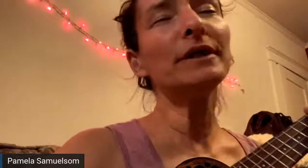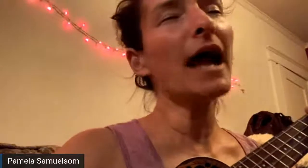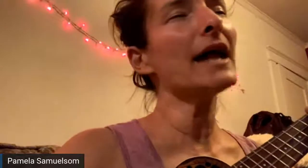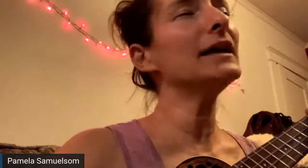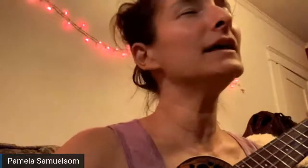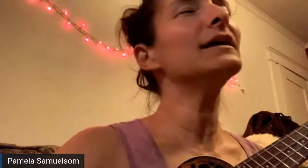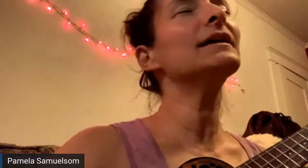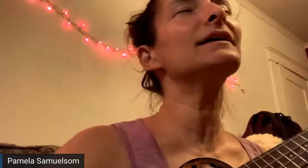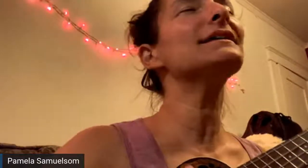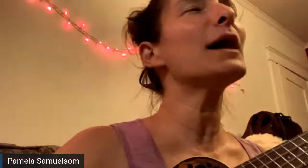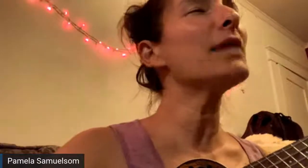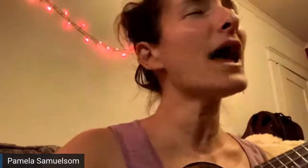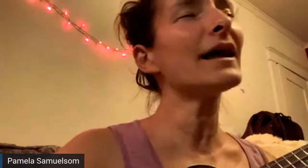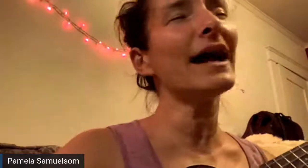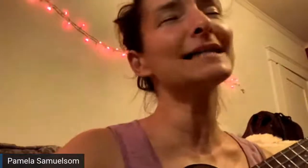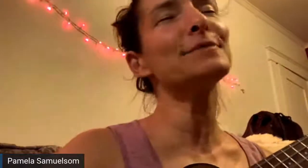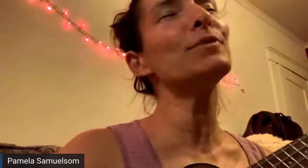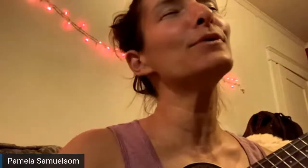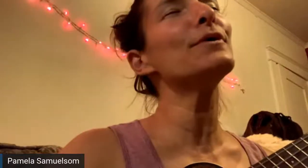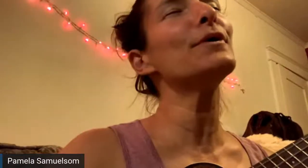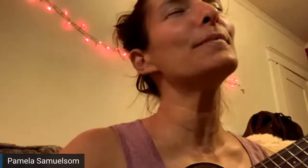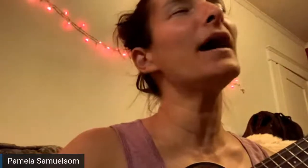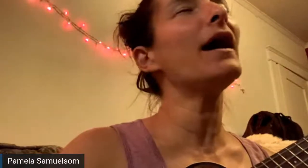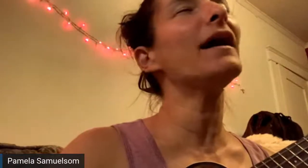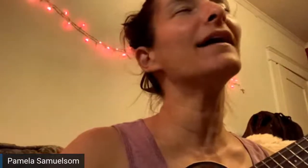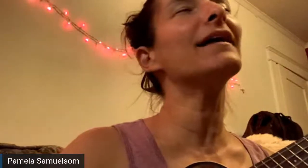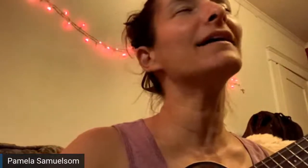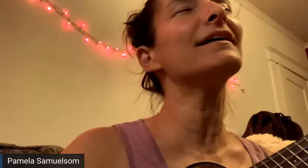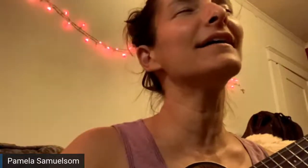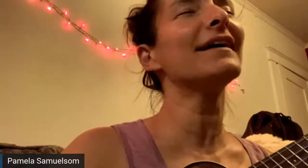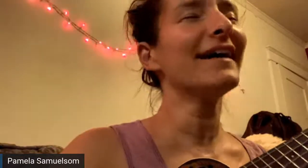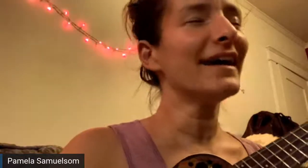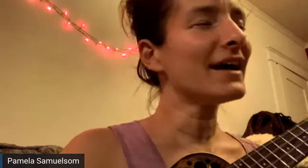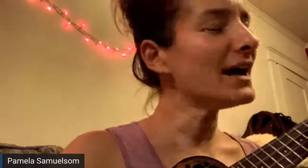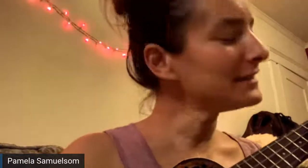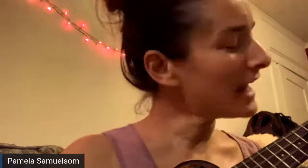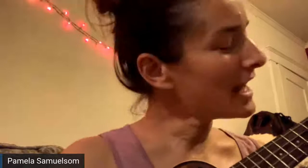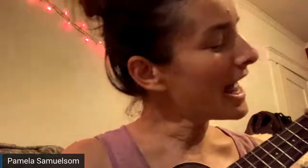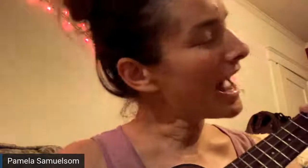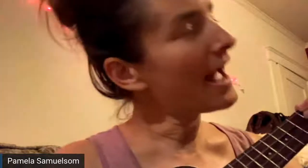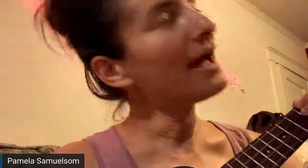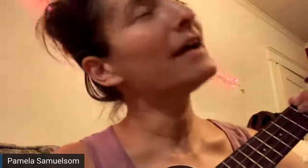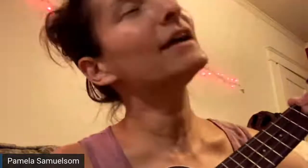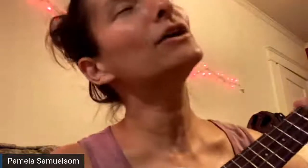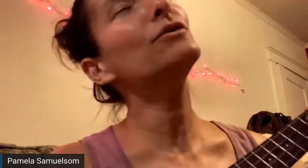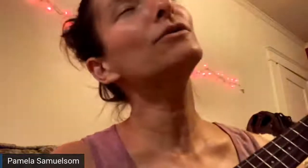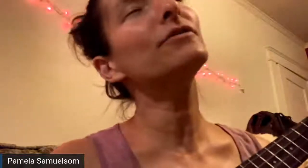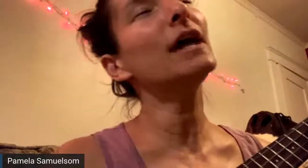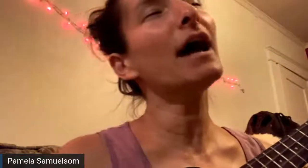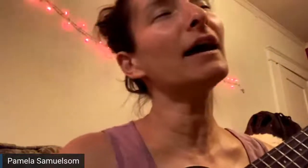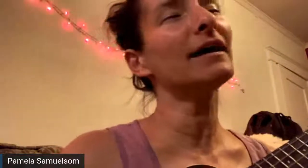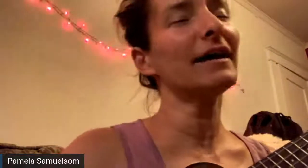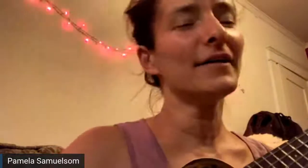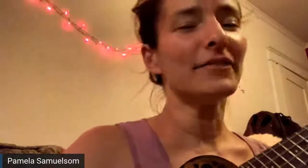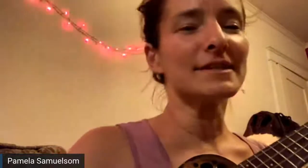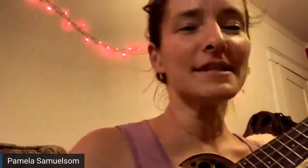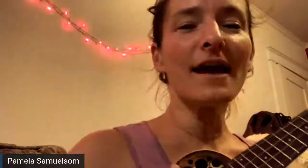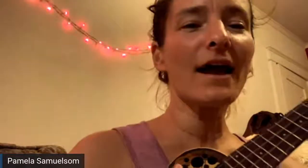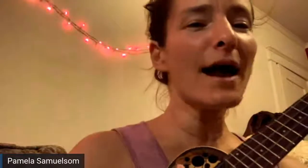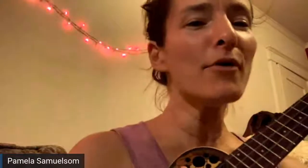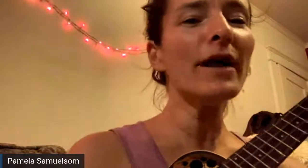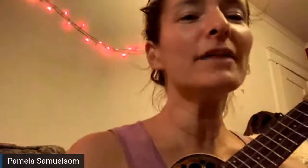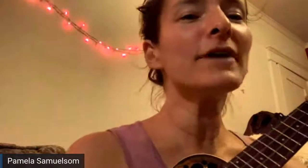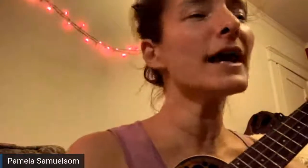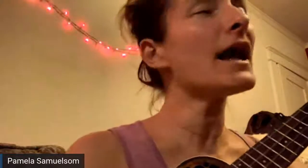Azabache, pintadita, blanca espuma, canta la lluvia,